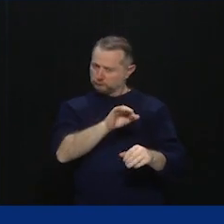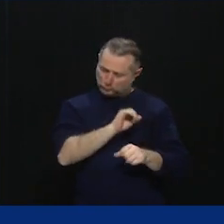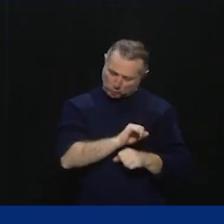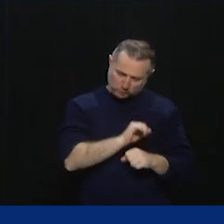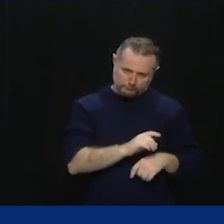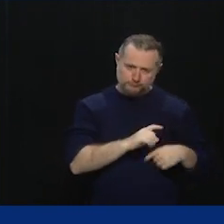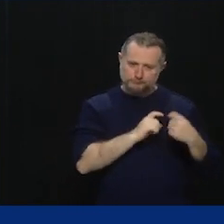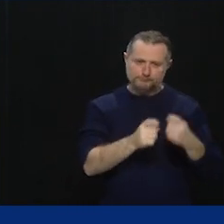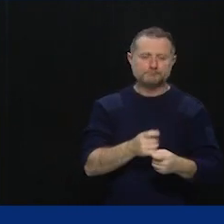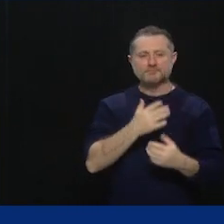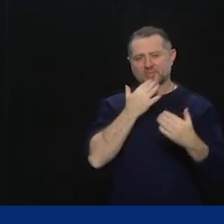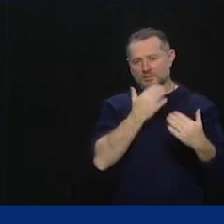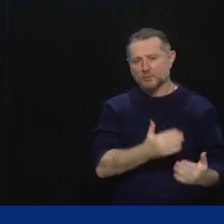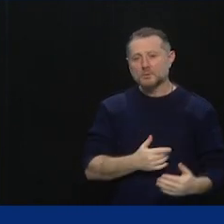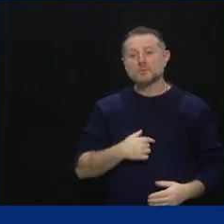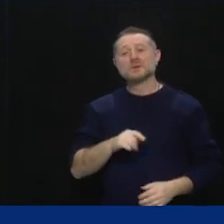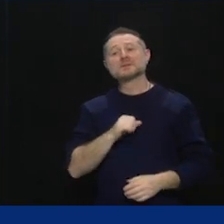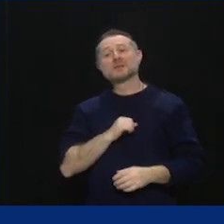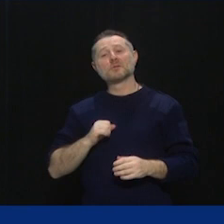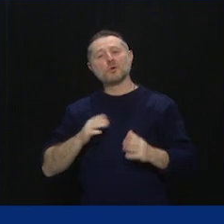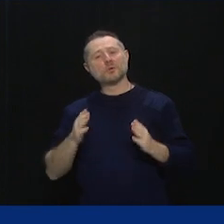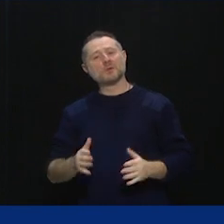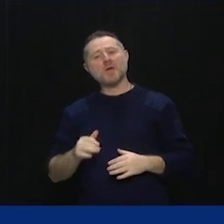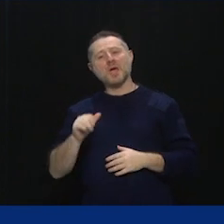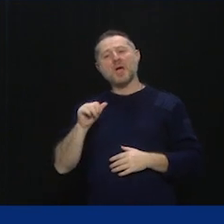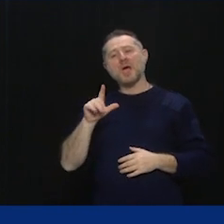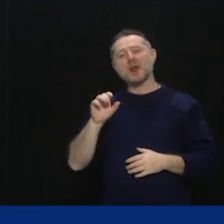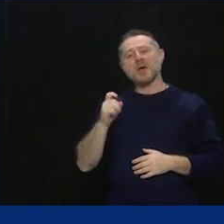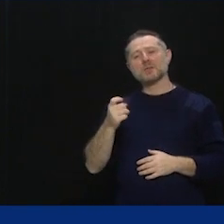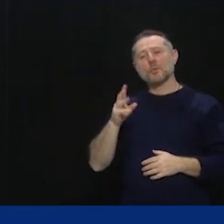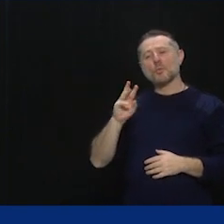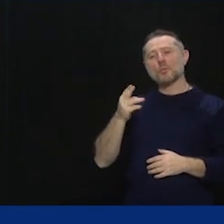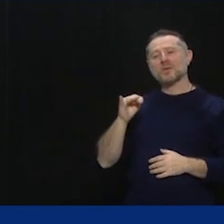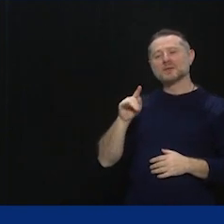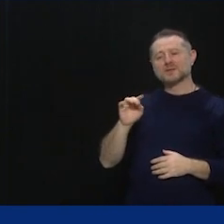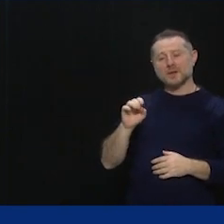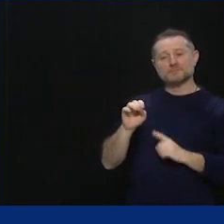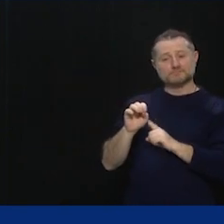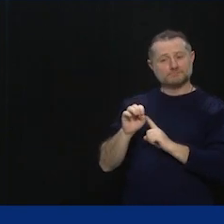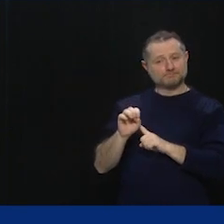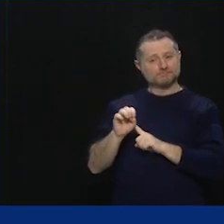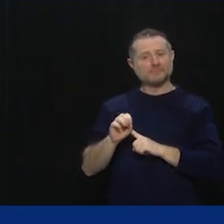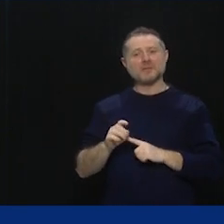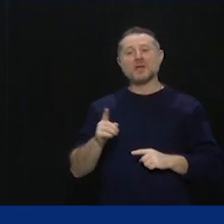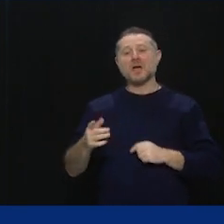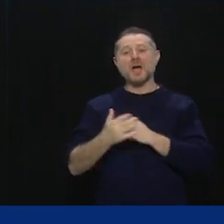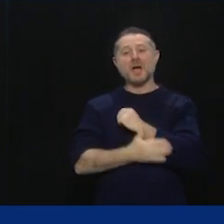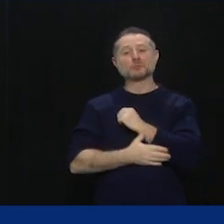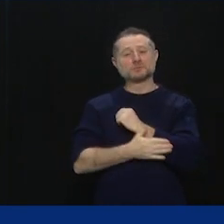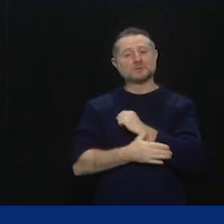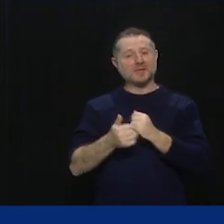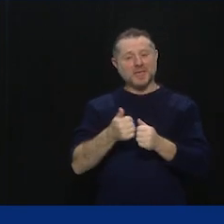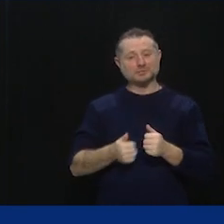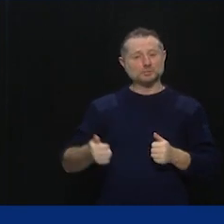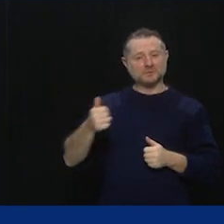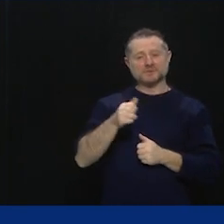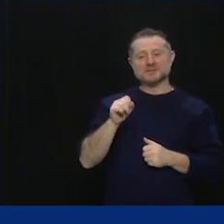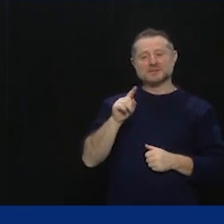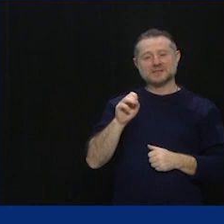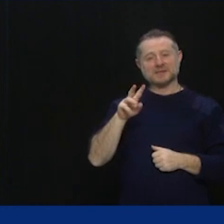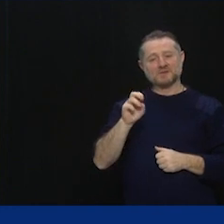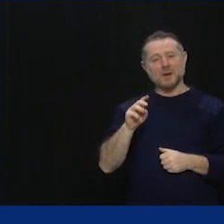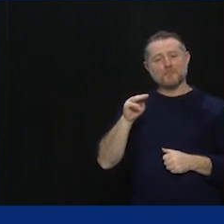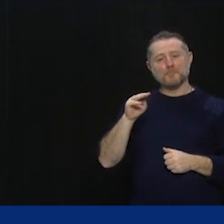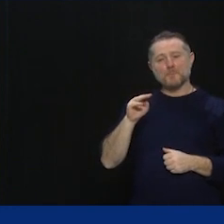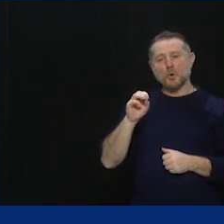Our Senator Alex White is here, as Doug Smith, our Assembly member, County Executive Steve Belone. Thank you, and I want to tell everybody, when you have